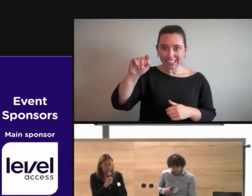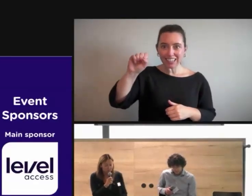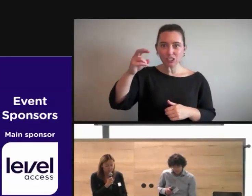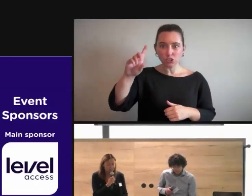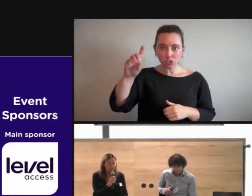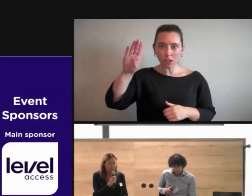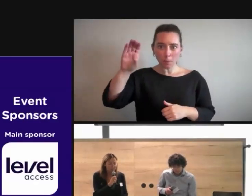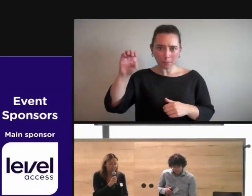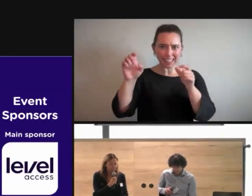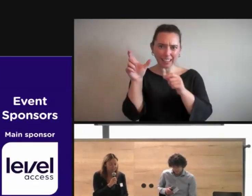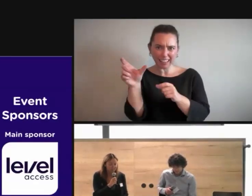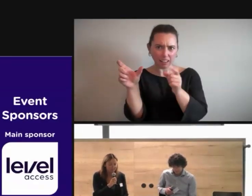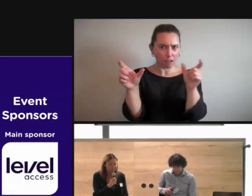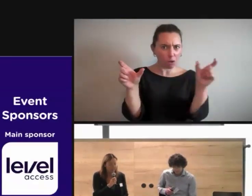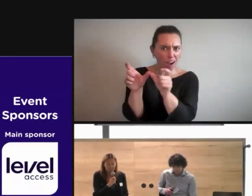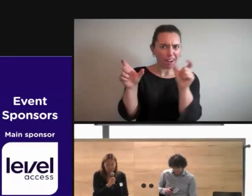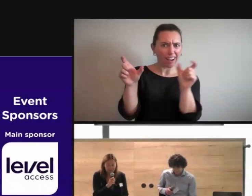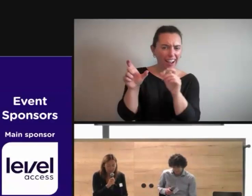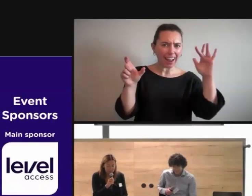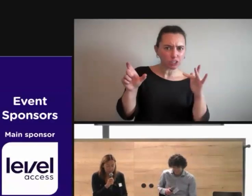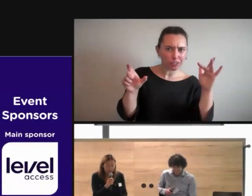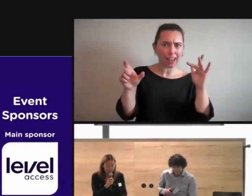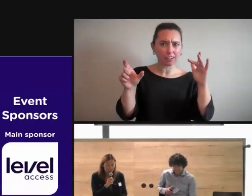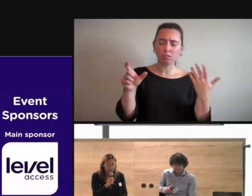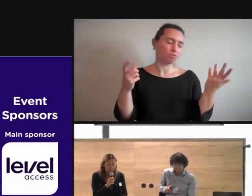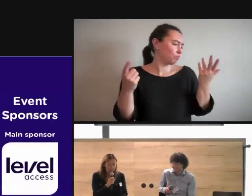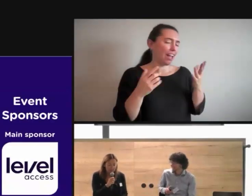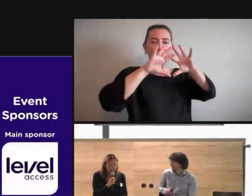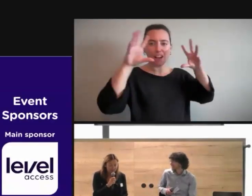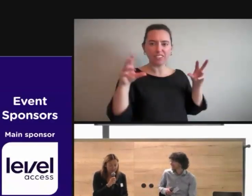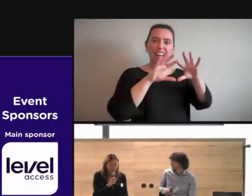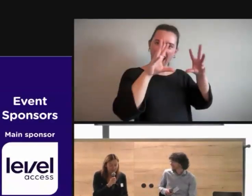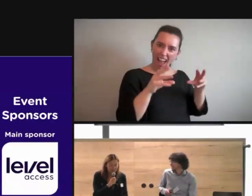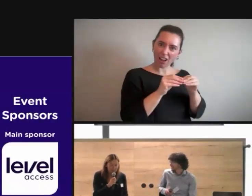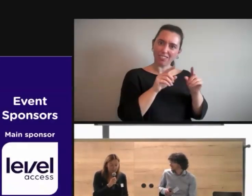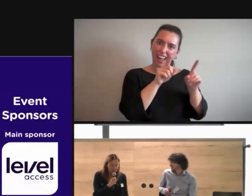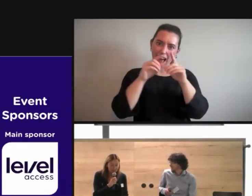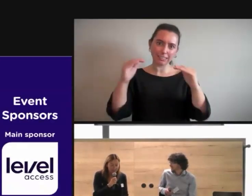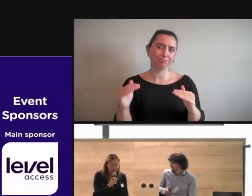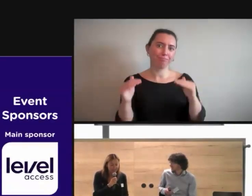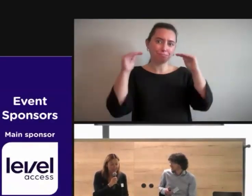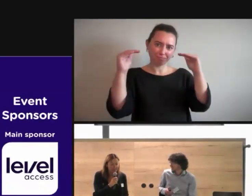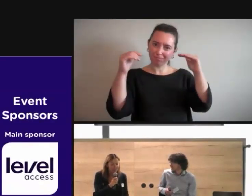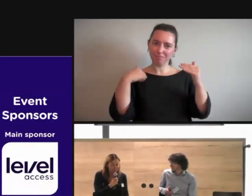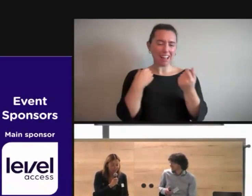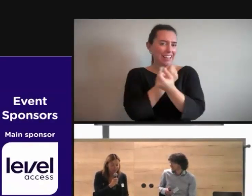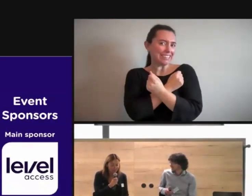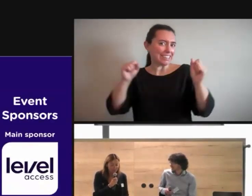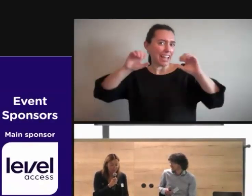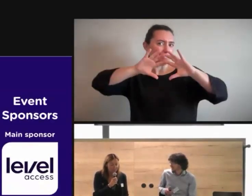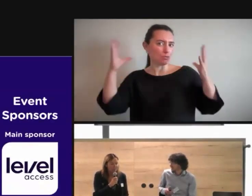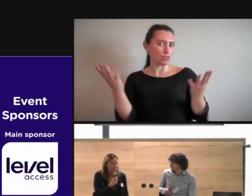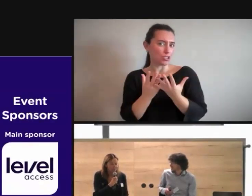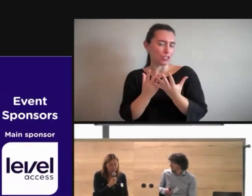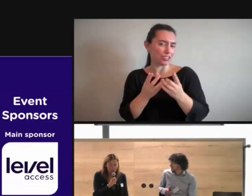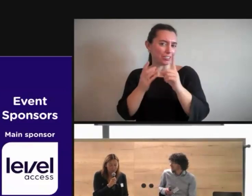is. Everything as it should be. Yeah, everything as it should be. Yeah. So he's kind of saving the world. And then we have also